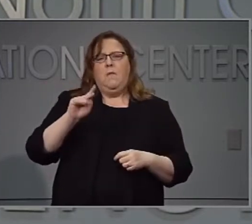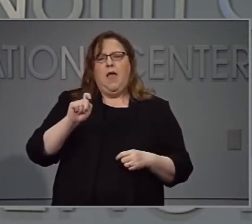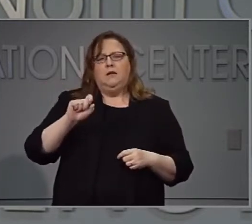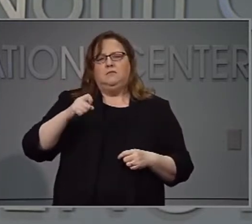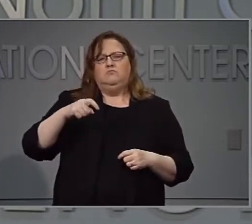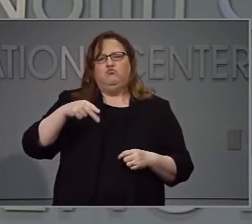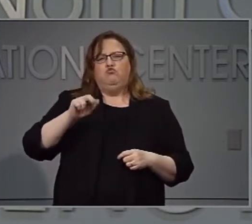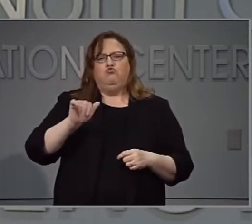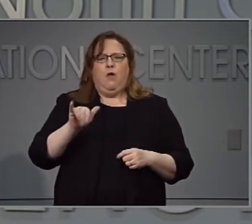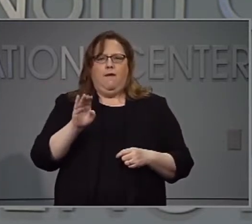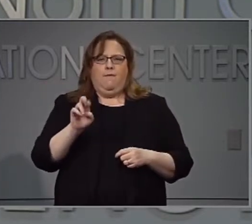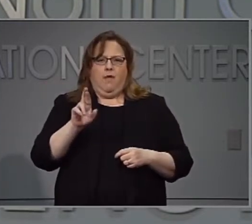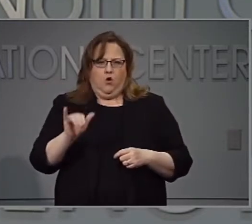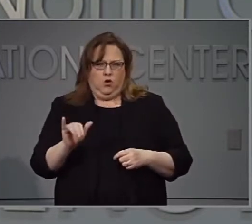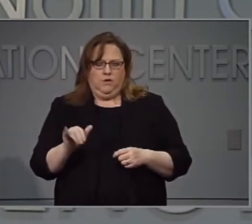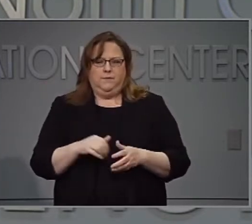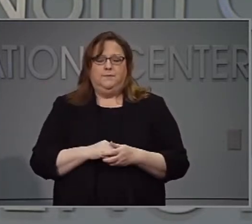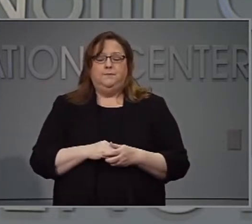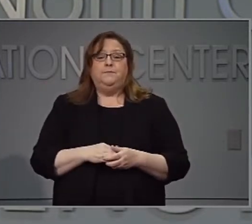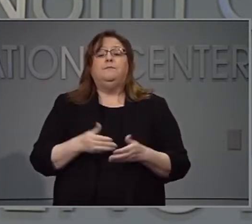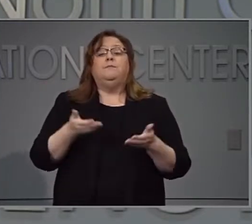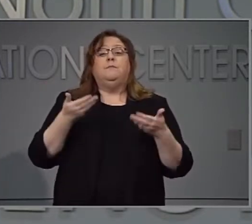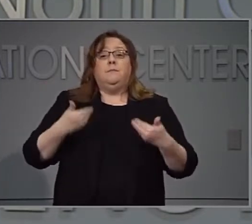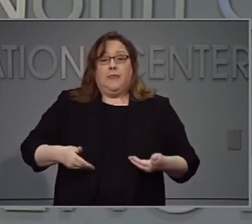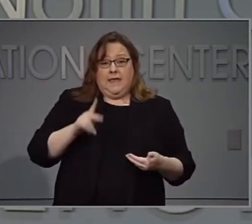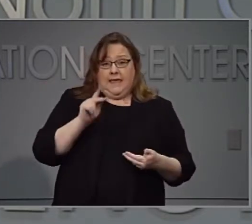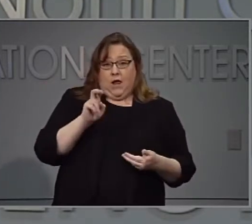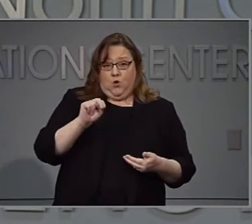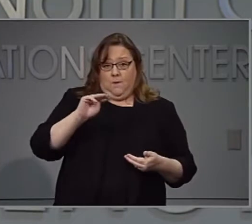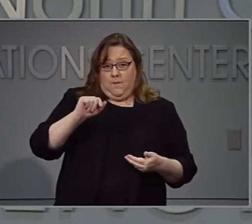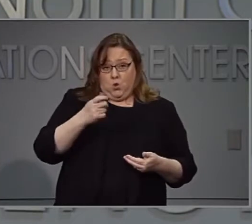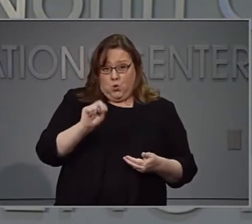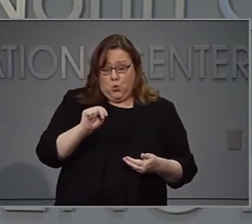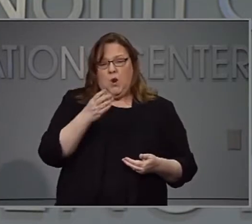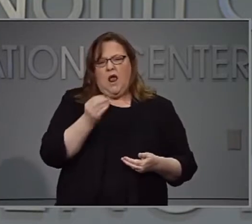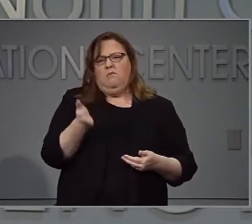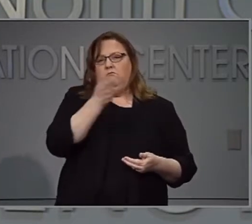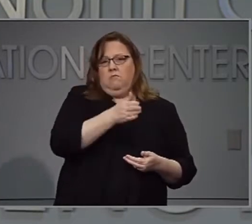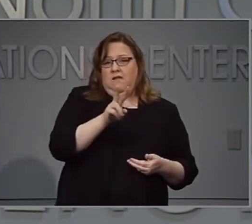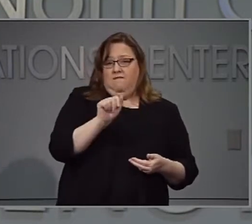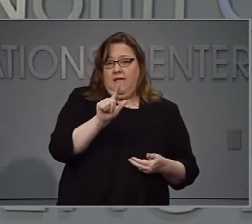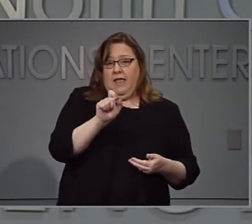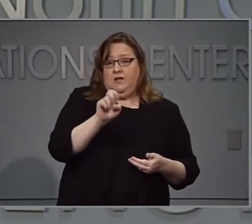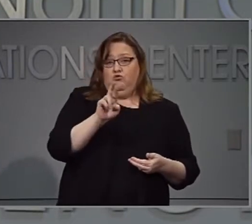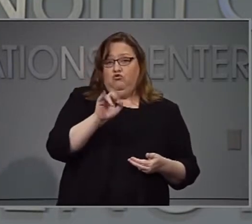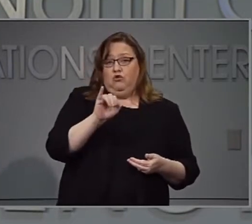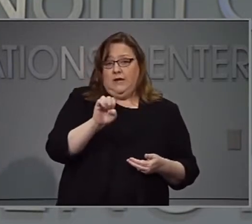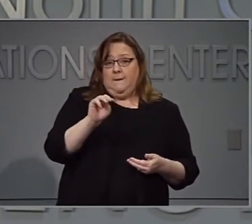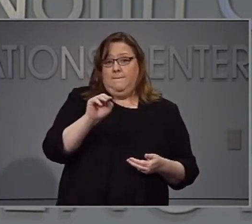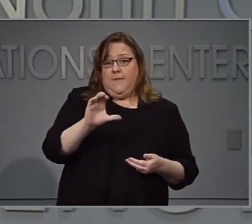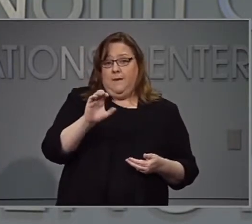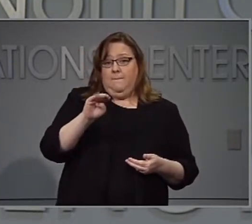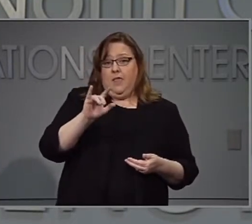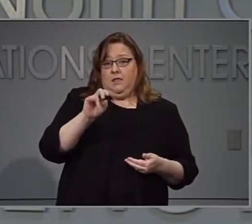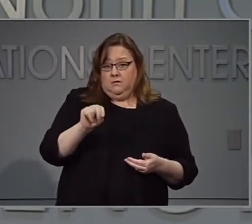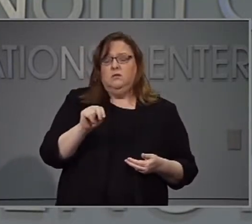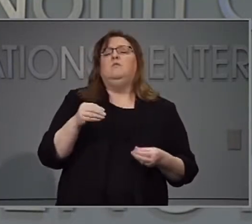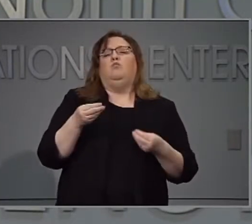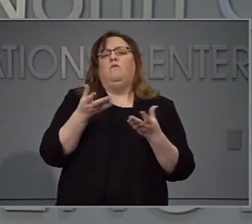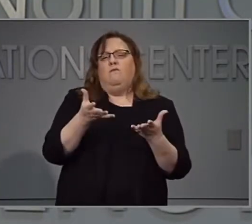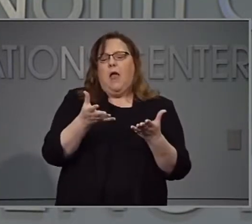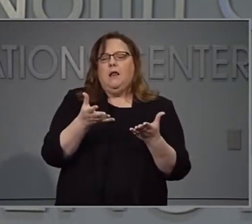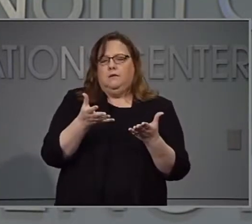Sprayberry. Karen Magoon and Valerie McMillan are providing American Sign